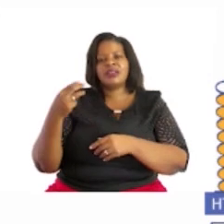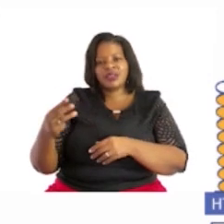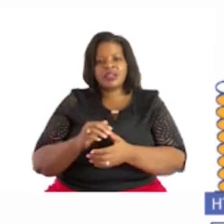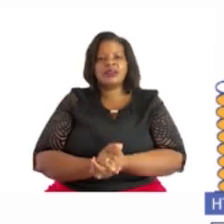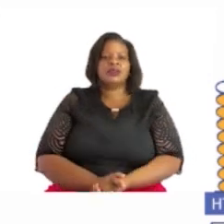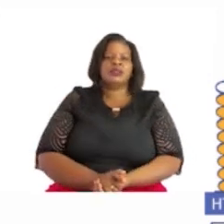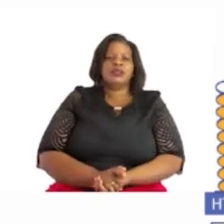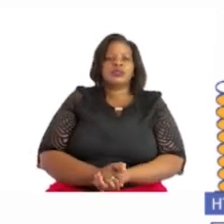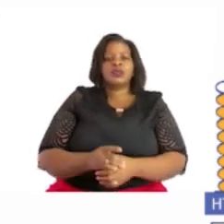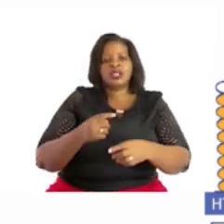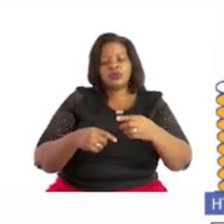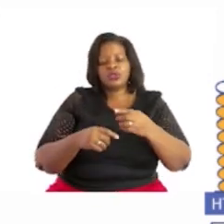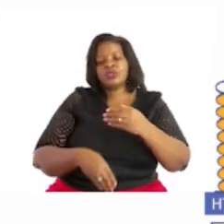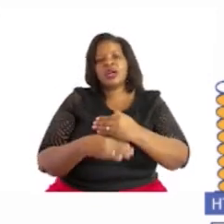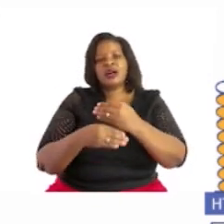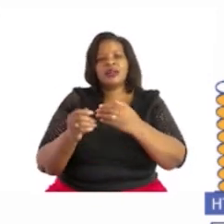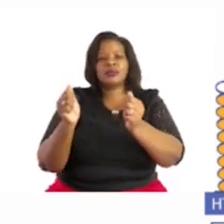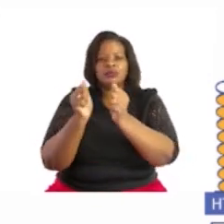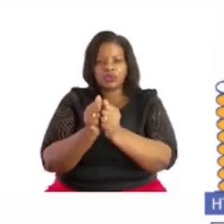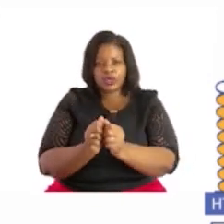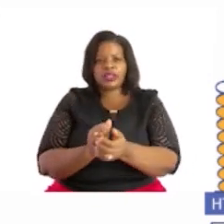100 times bigger than the units.